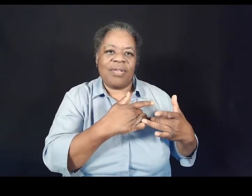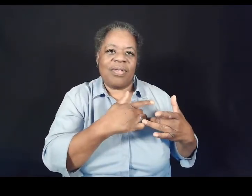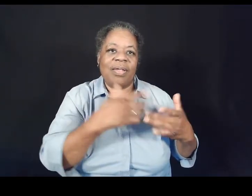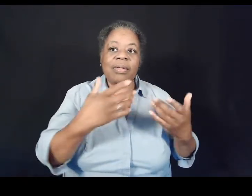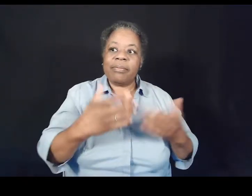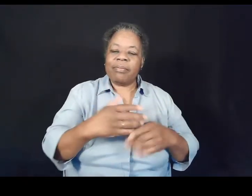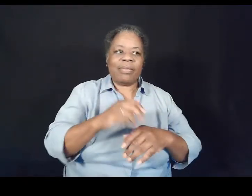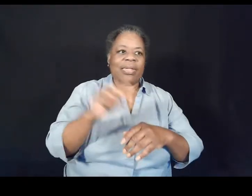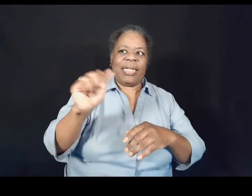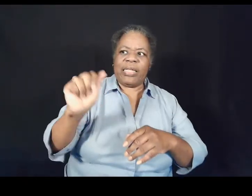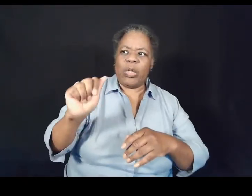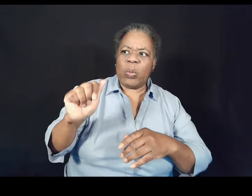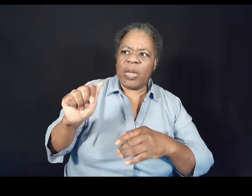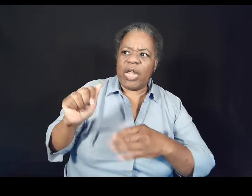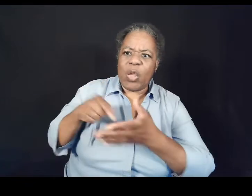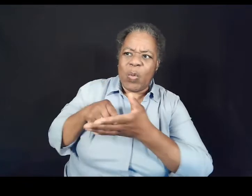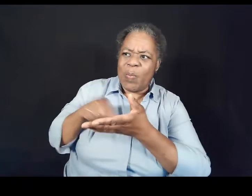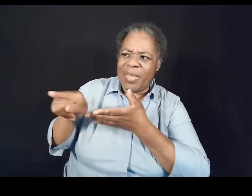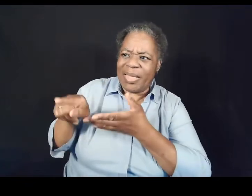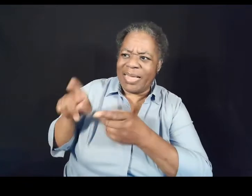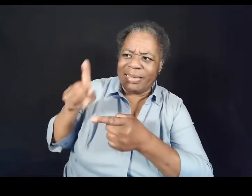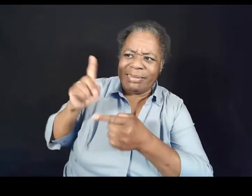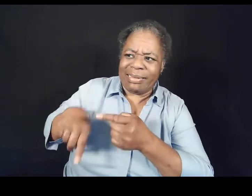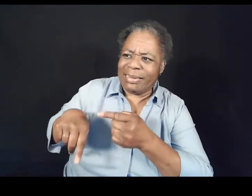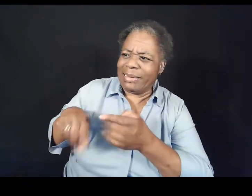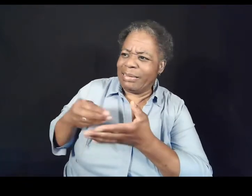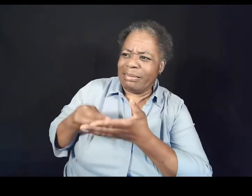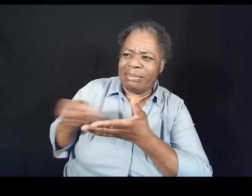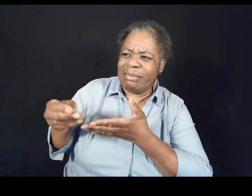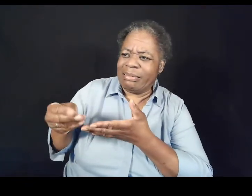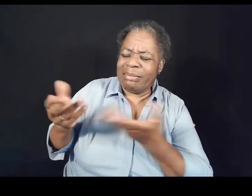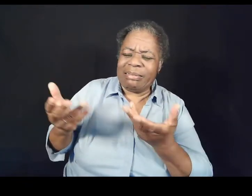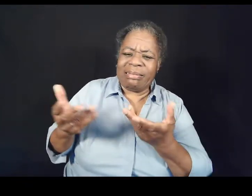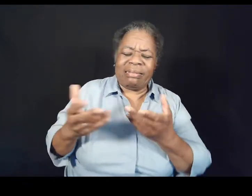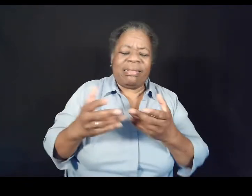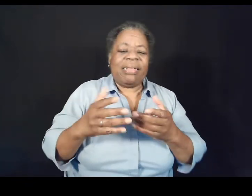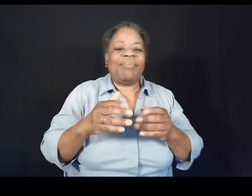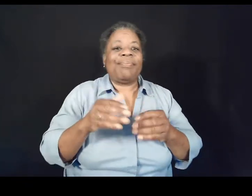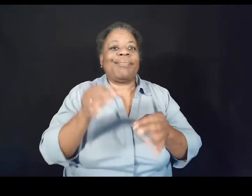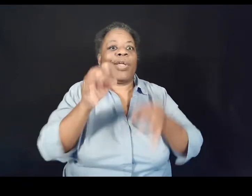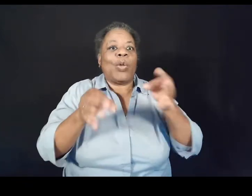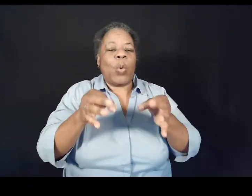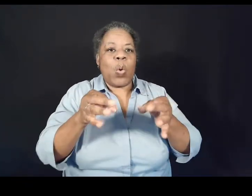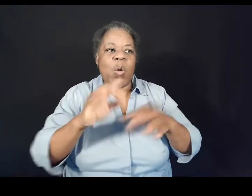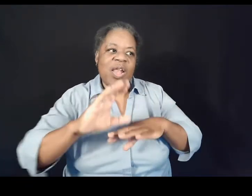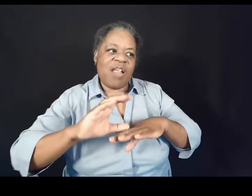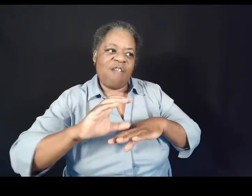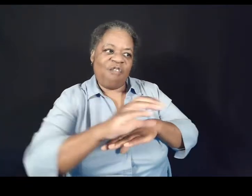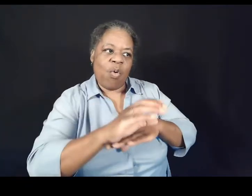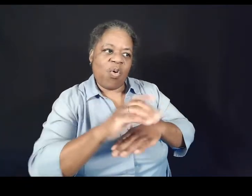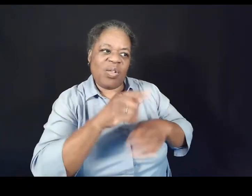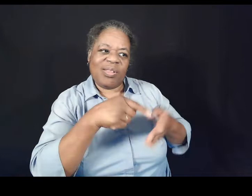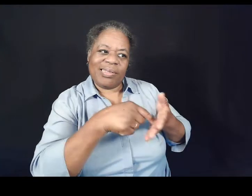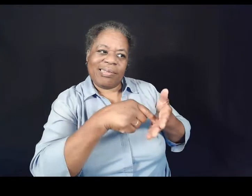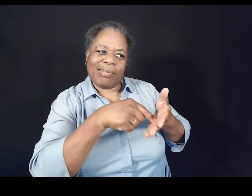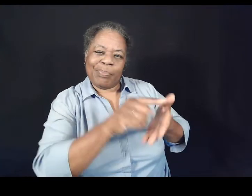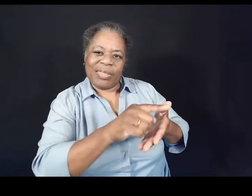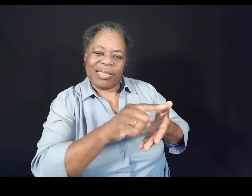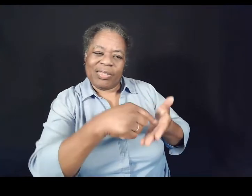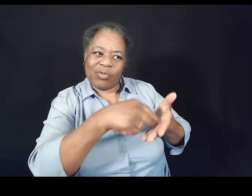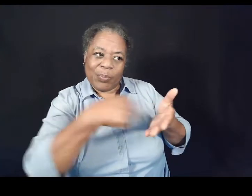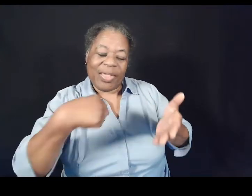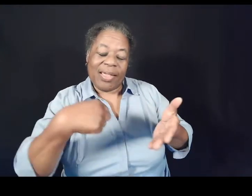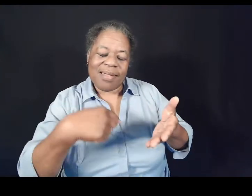is unable to pay the financial debt, Shylock asks the court to enforce the judgment that was previously agreed